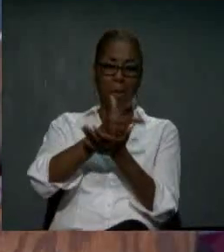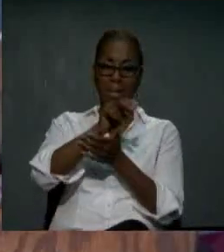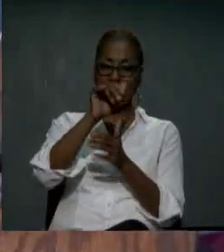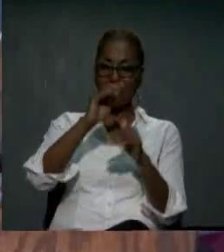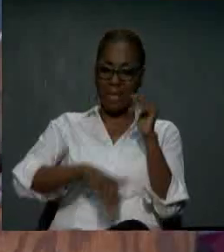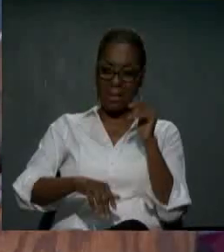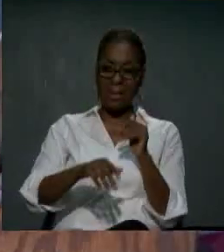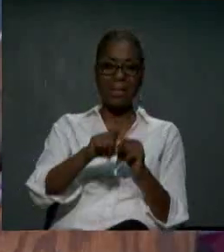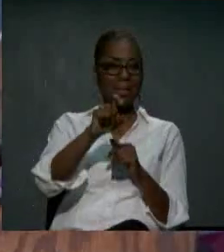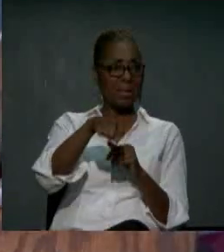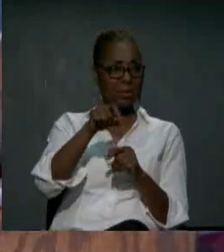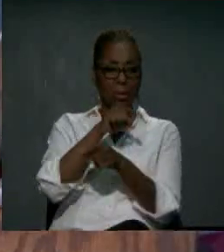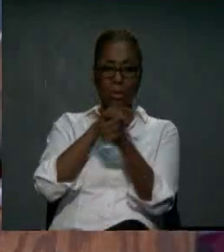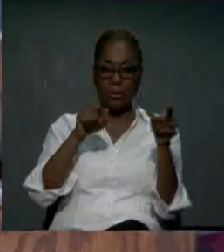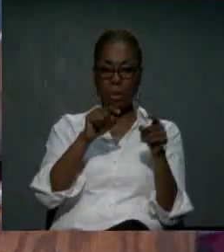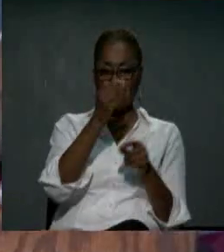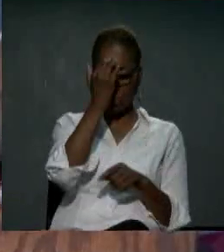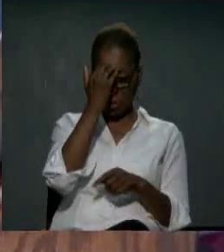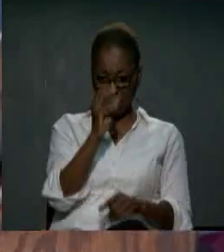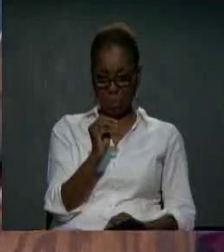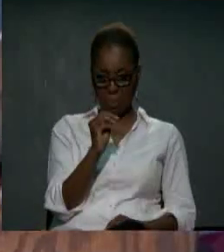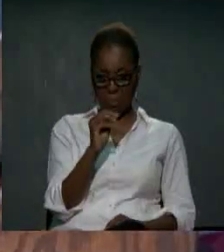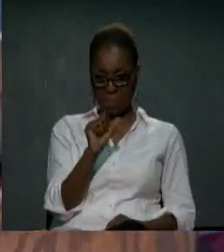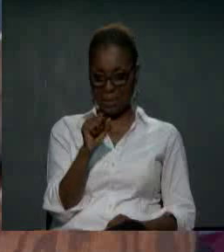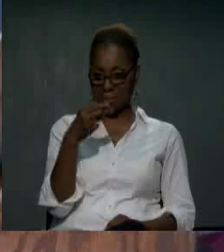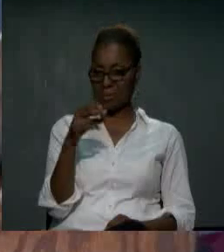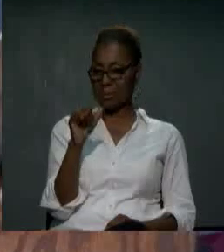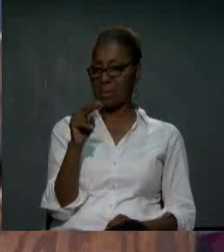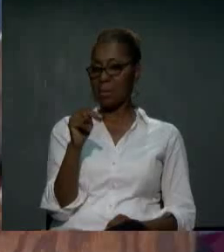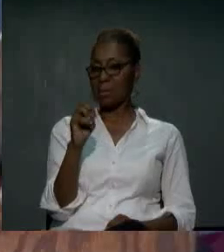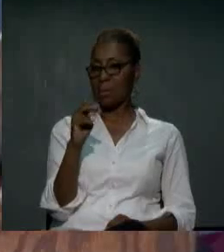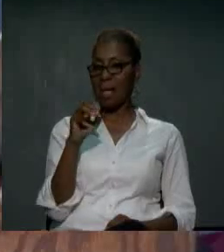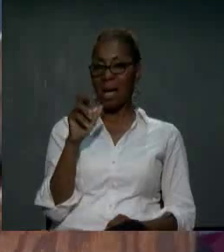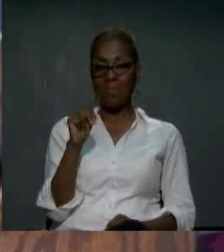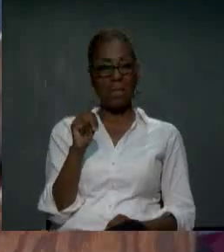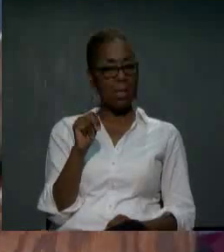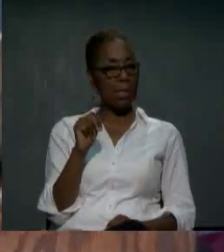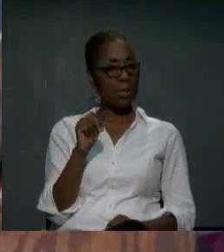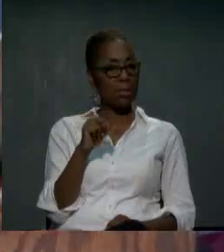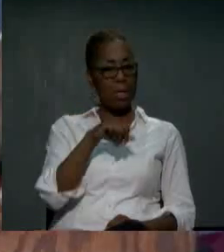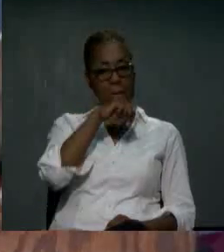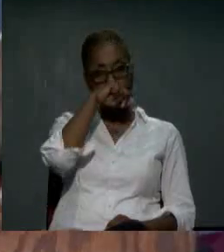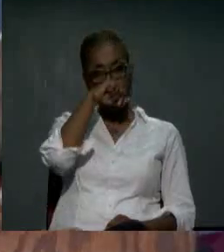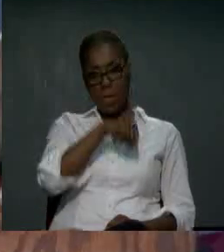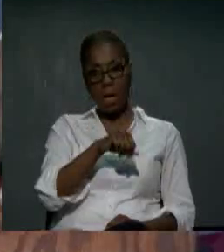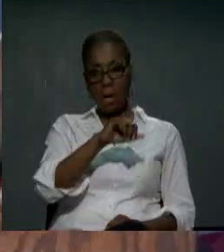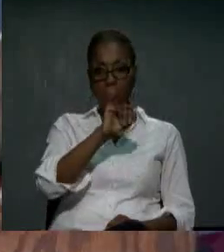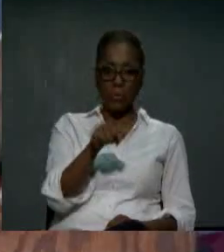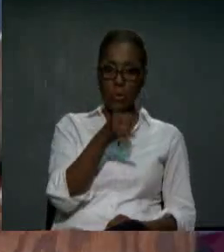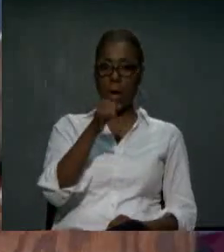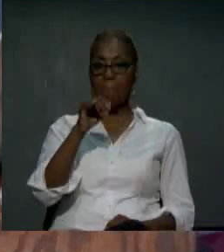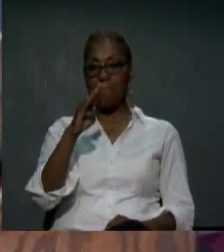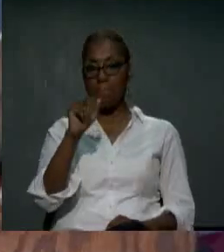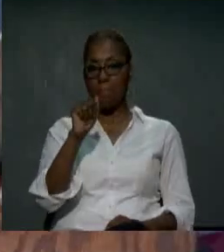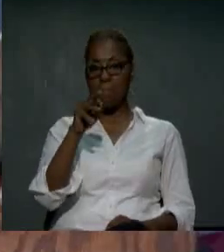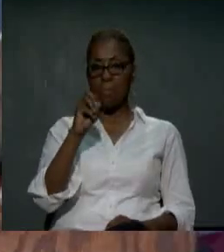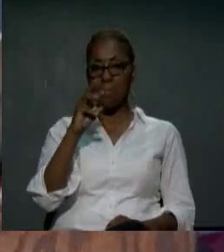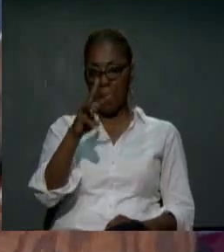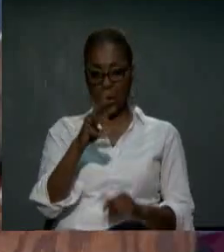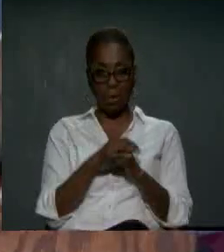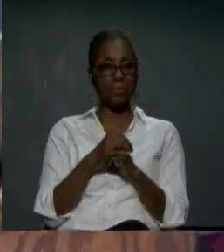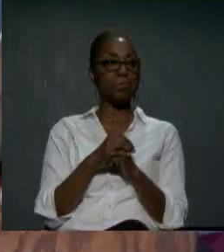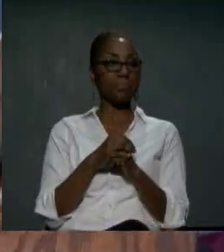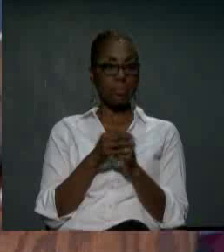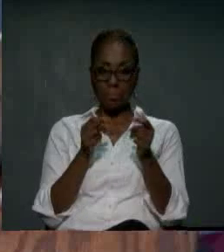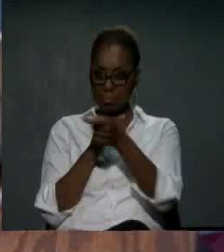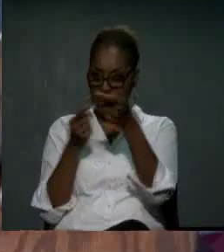Y'all know Ms. Hyman. She bleeds John Barrow. For her and the association to be in